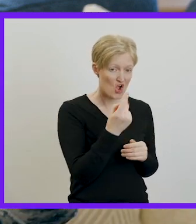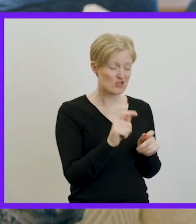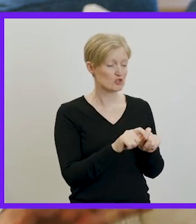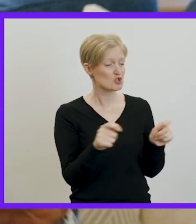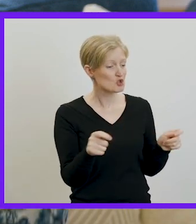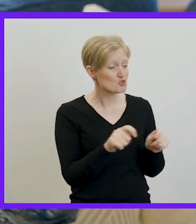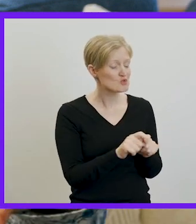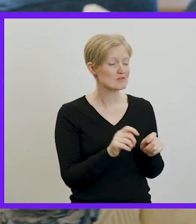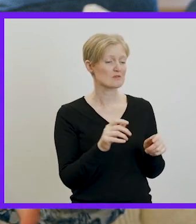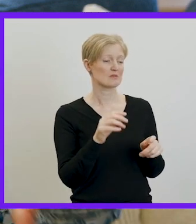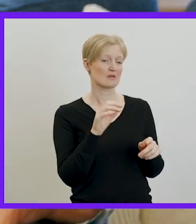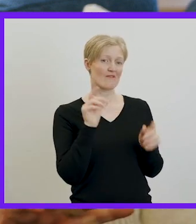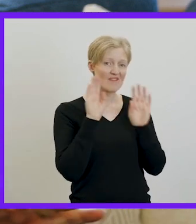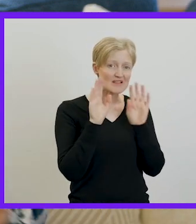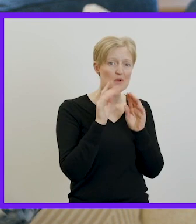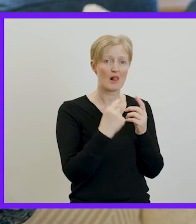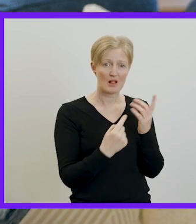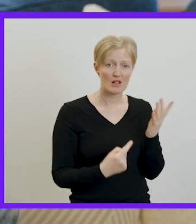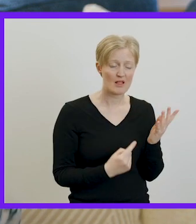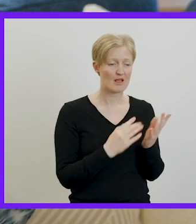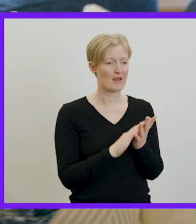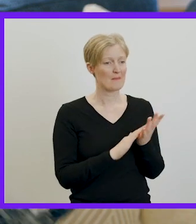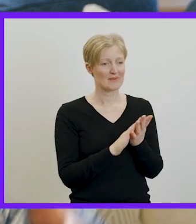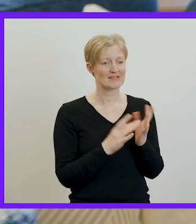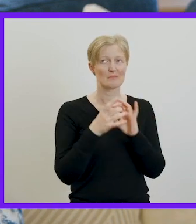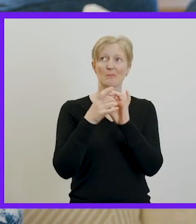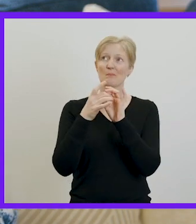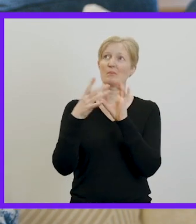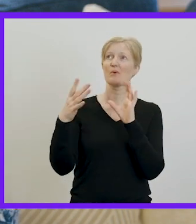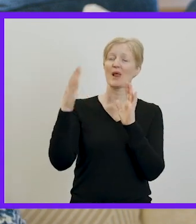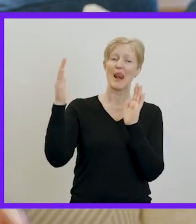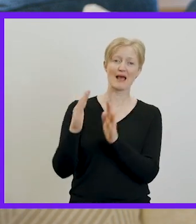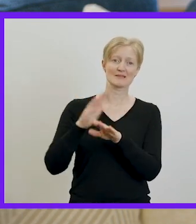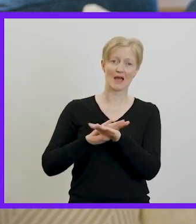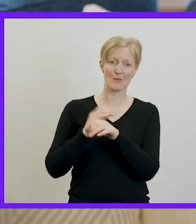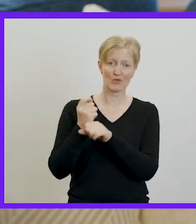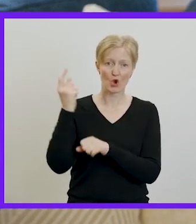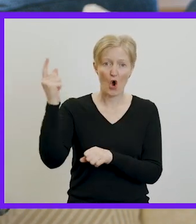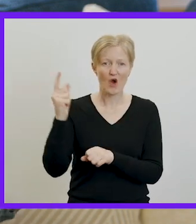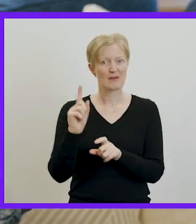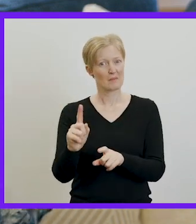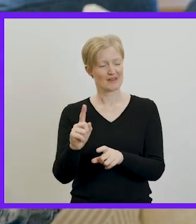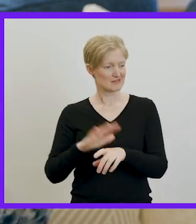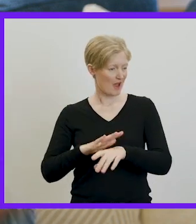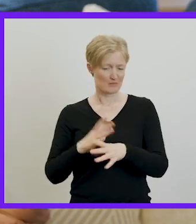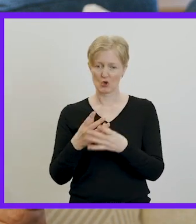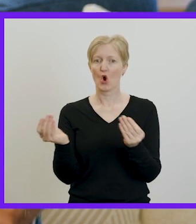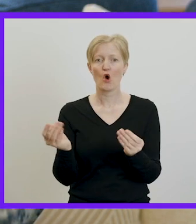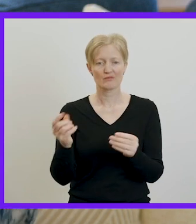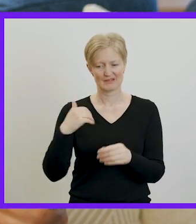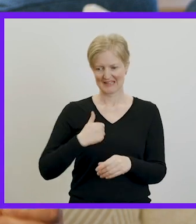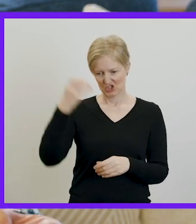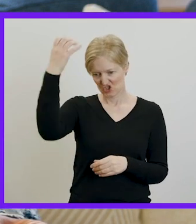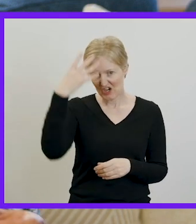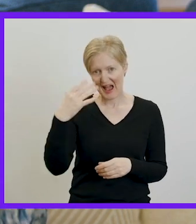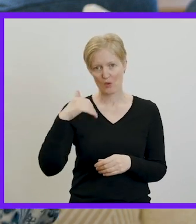things, the news and social media and things, it distracts me from having time with God. And before I know where I am, it's time to get